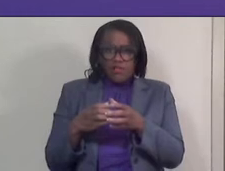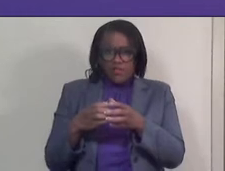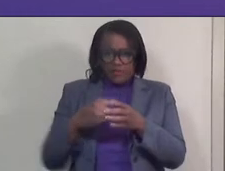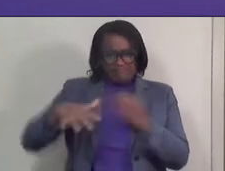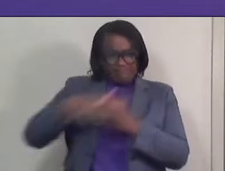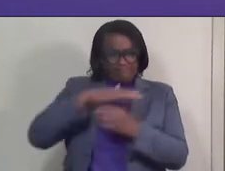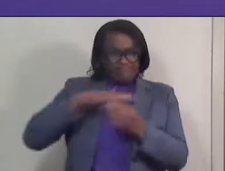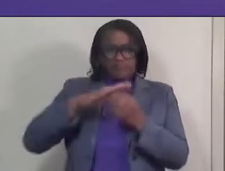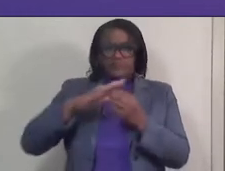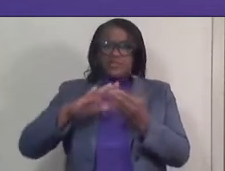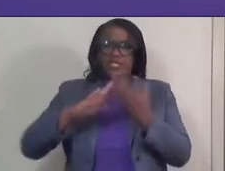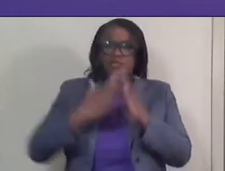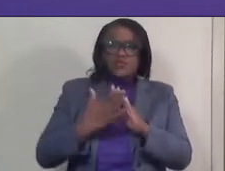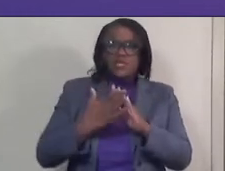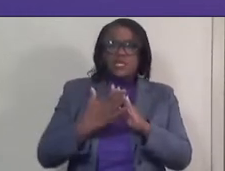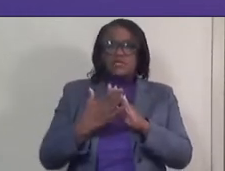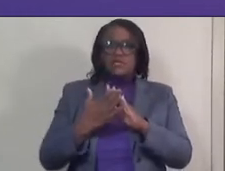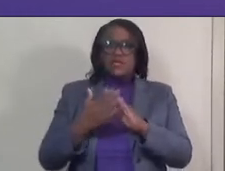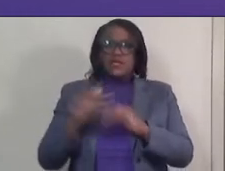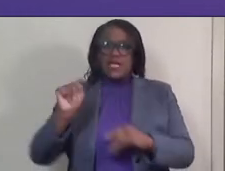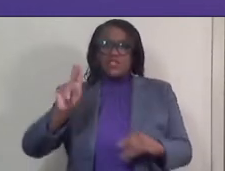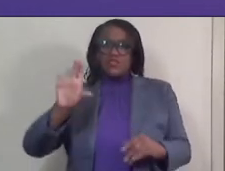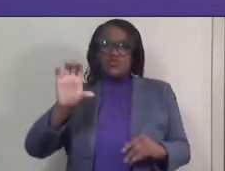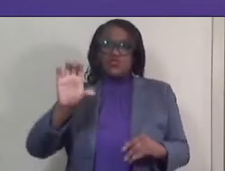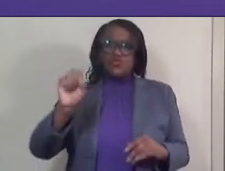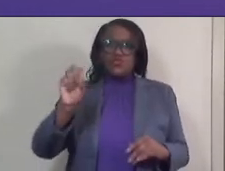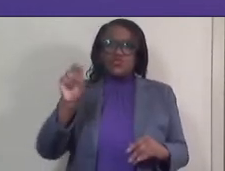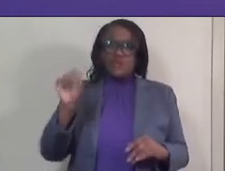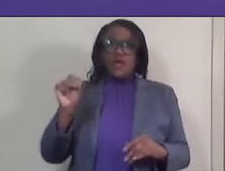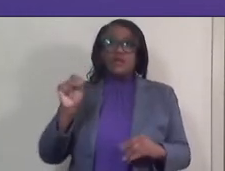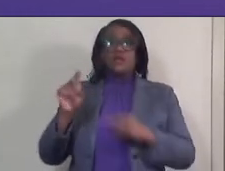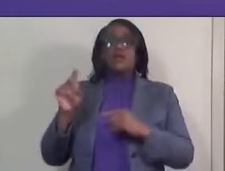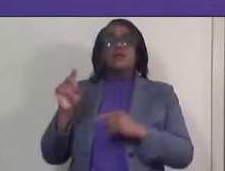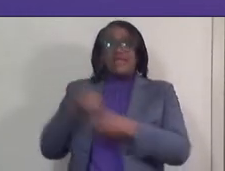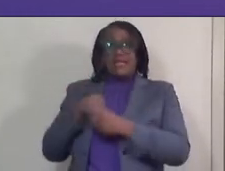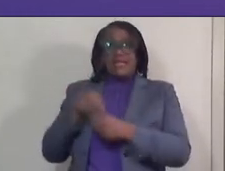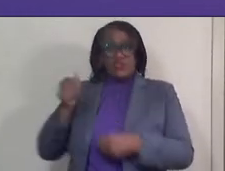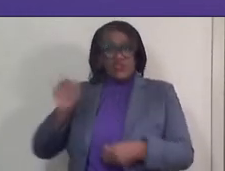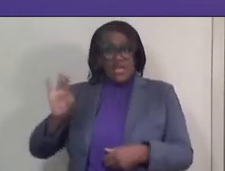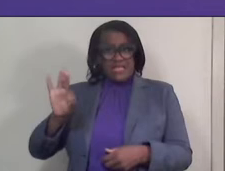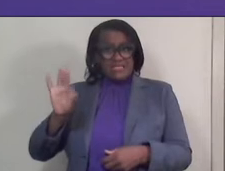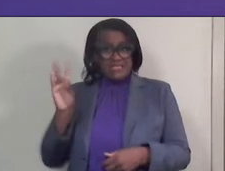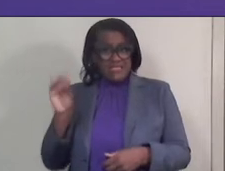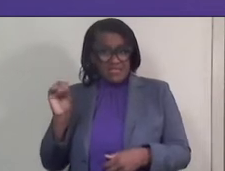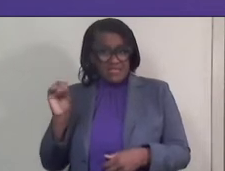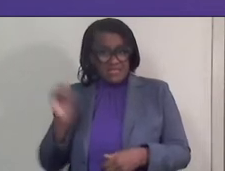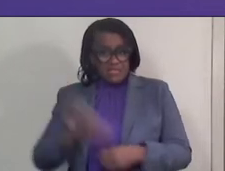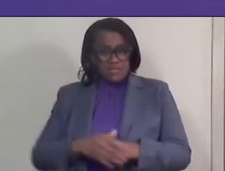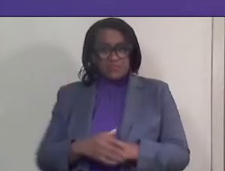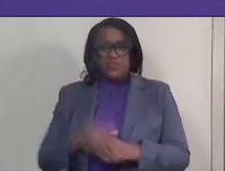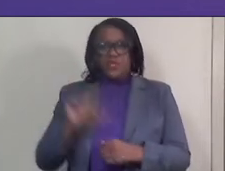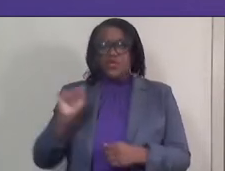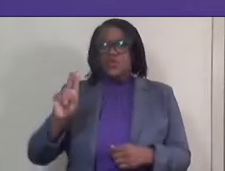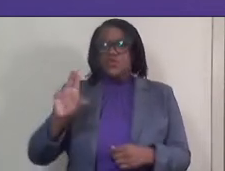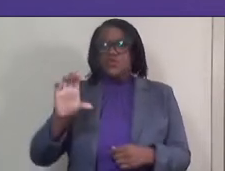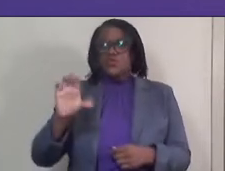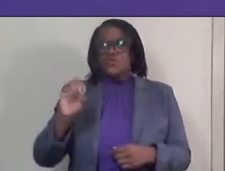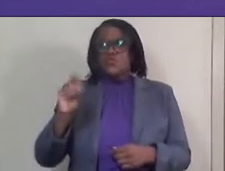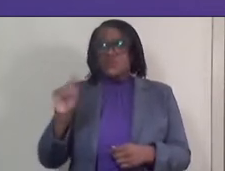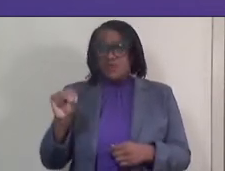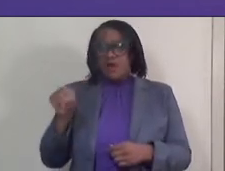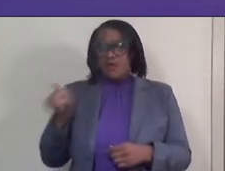of Tucson in the early 1970s. Tucson, Meet Yourself. The festival was